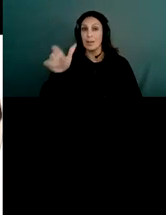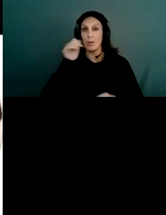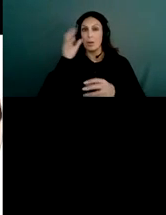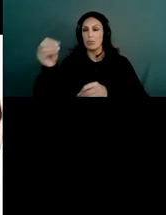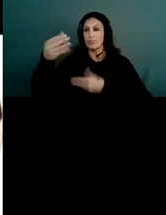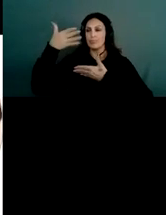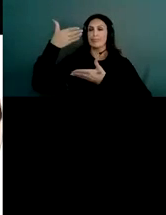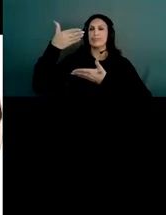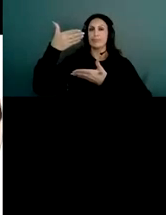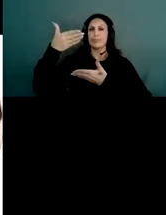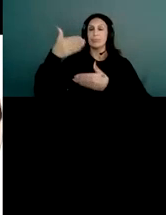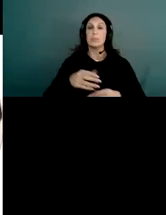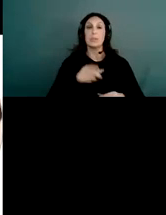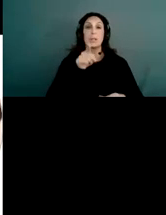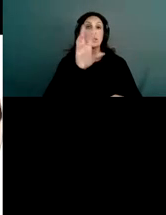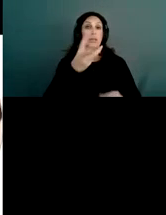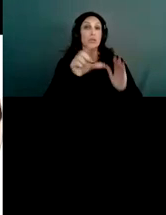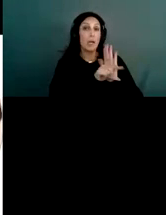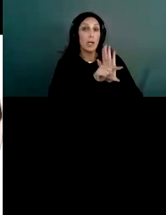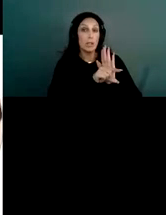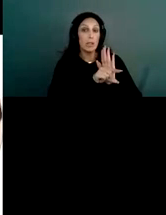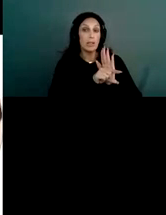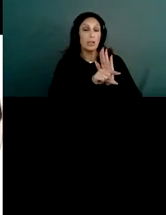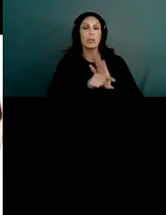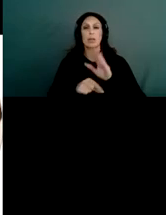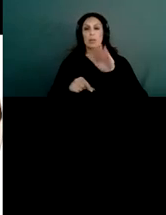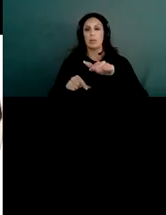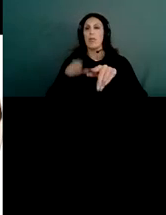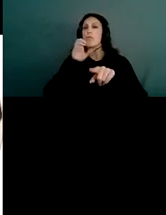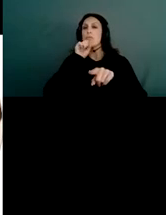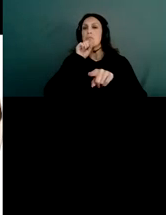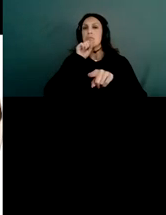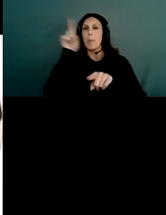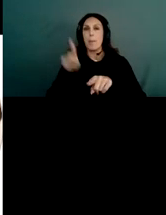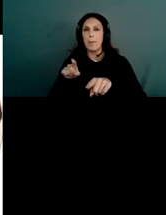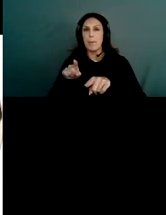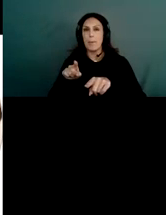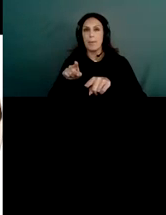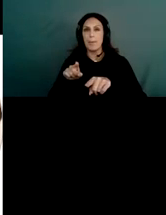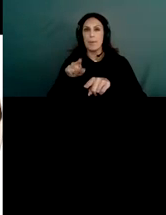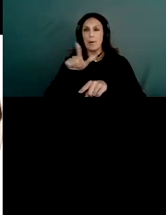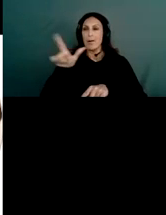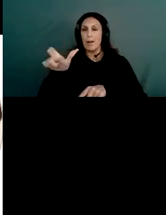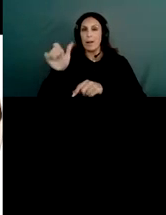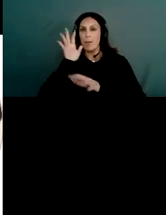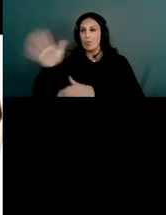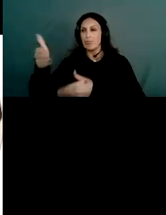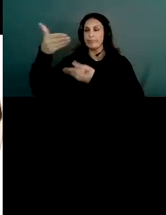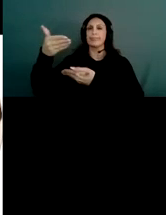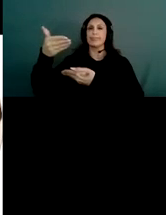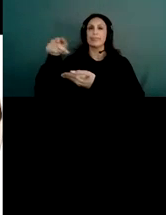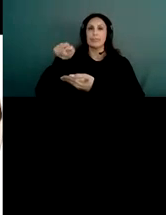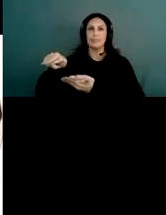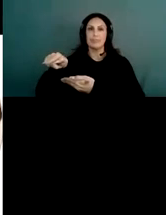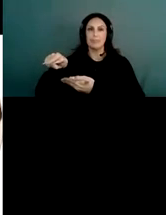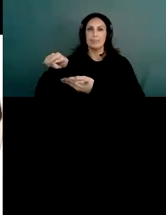6th grade students, they have the Lexia PowerUp button that will also launch them into that PowerUp app.